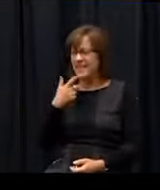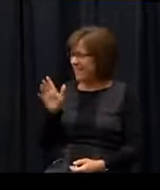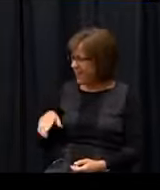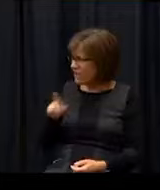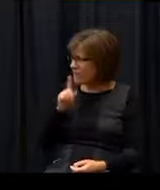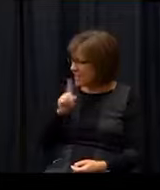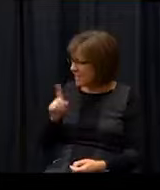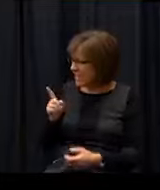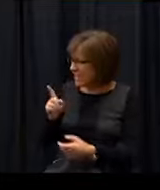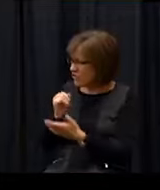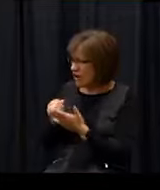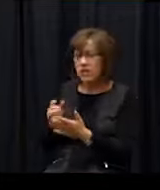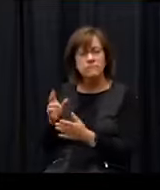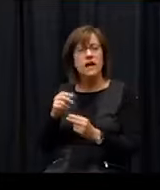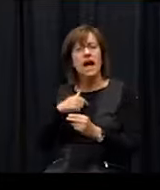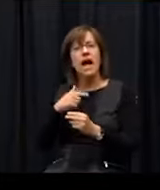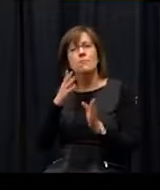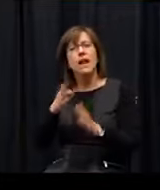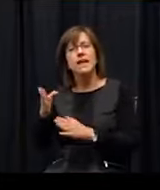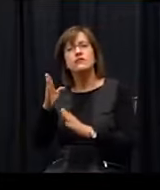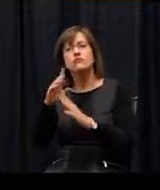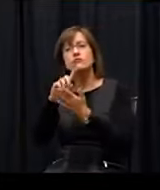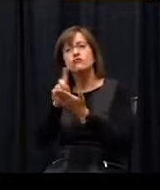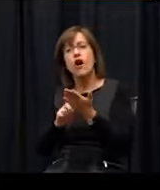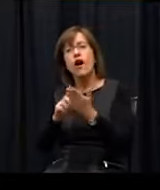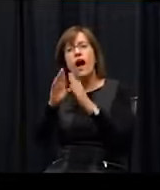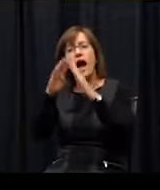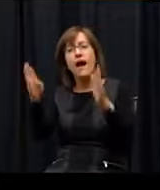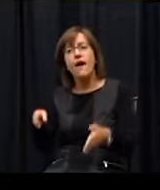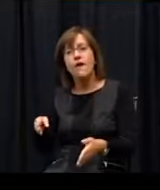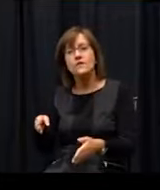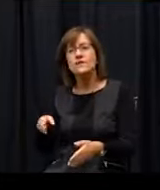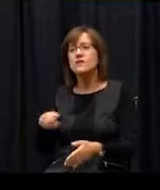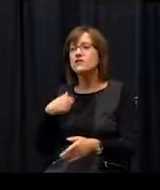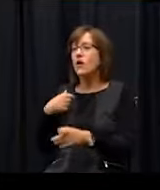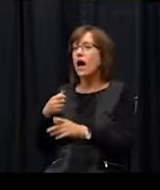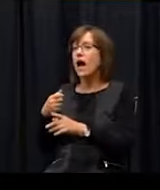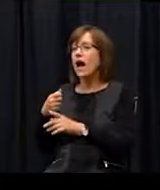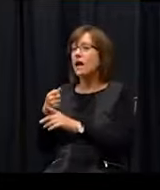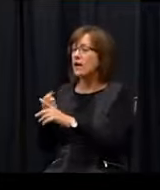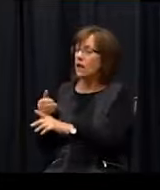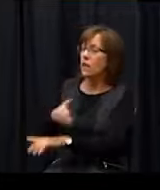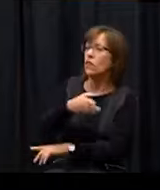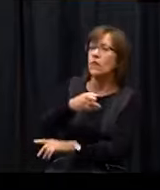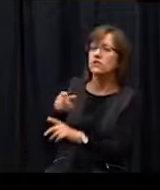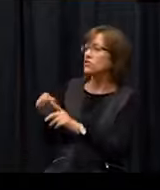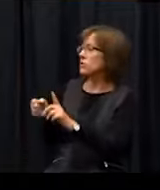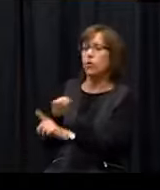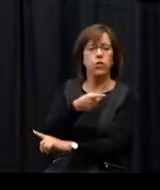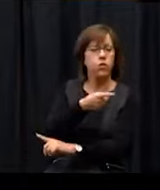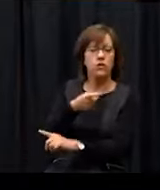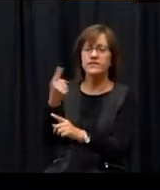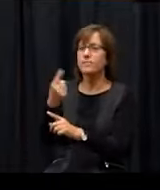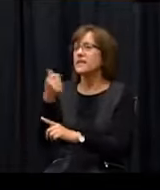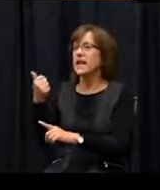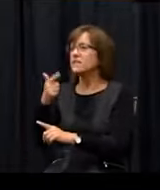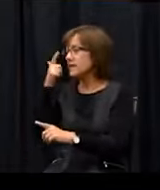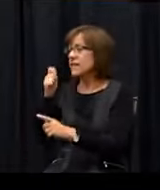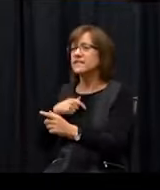to completely detour her by just interjecting early. Right.